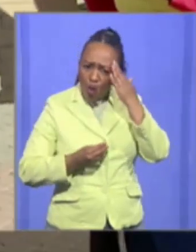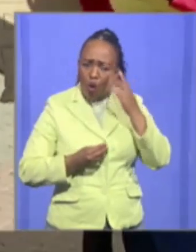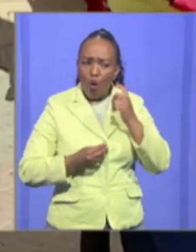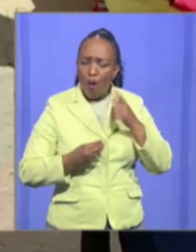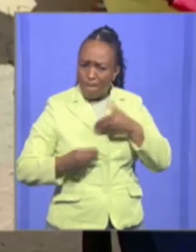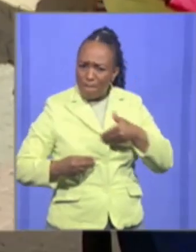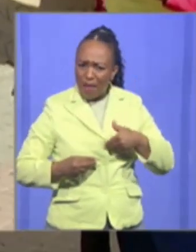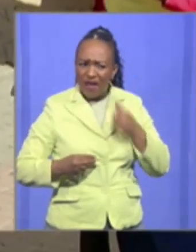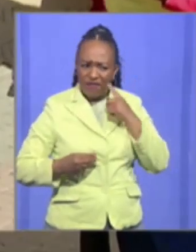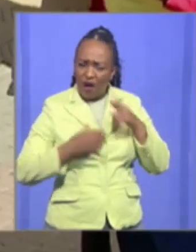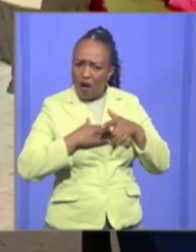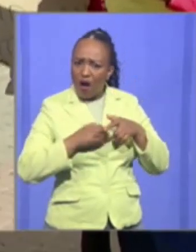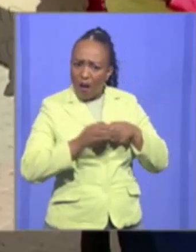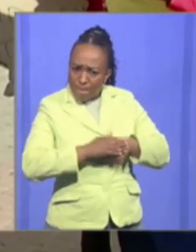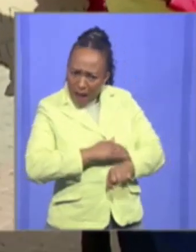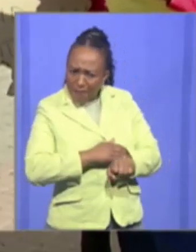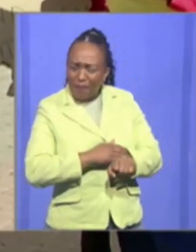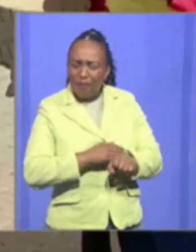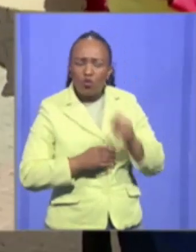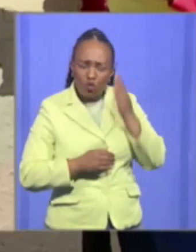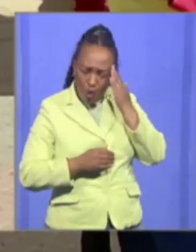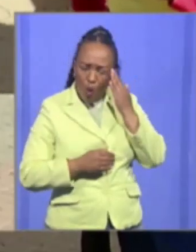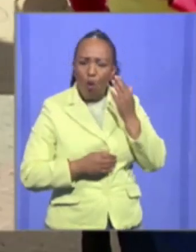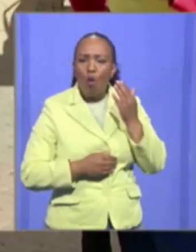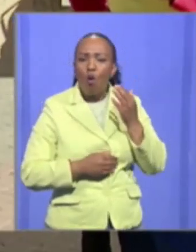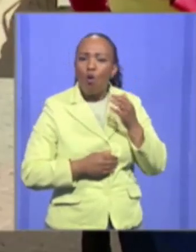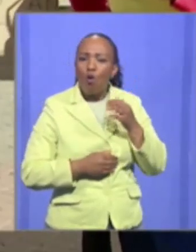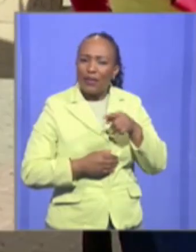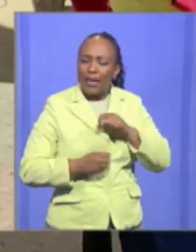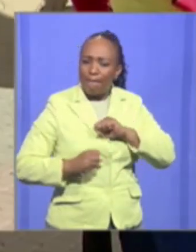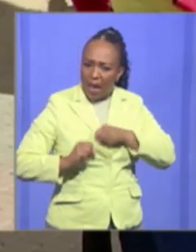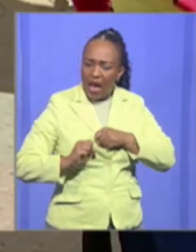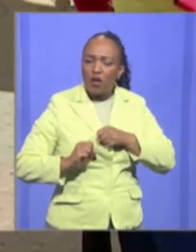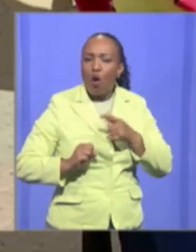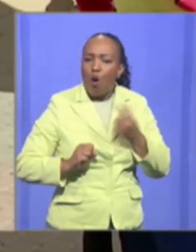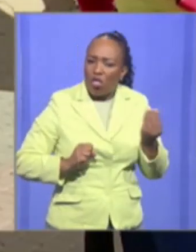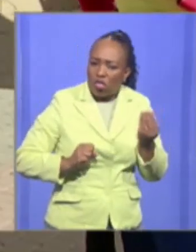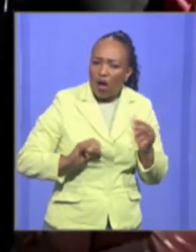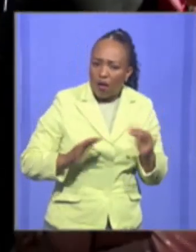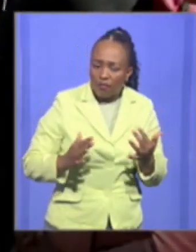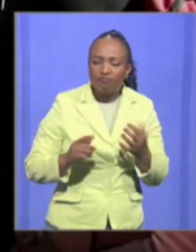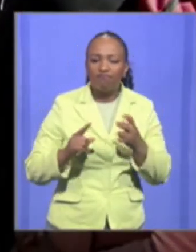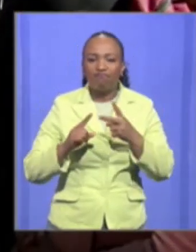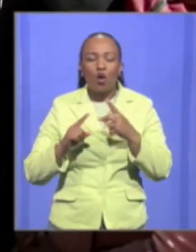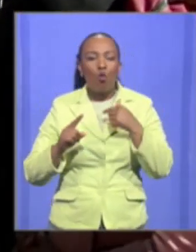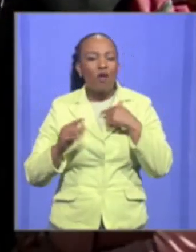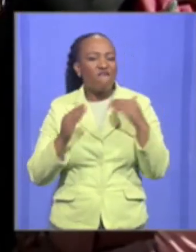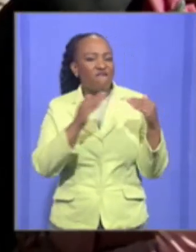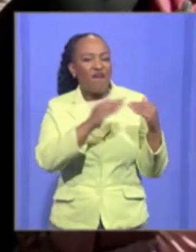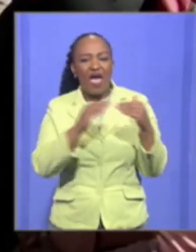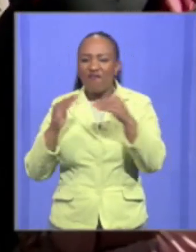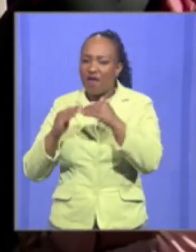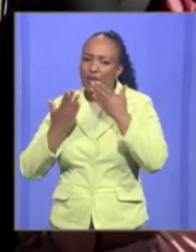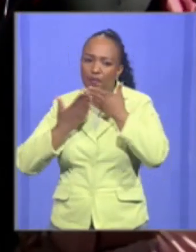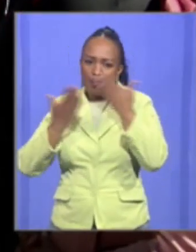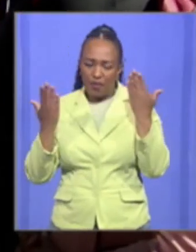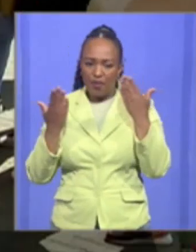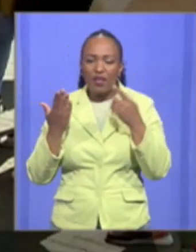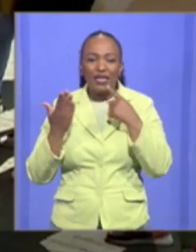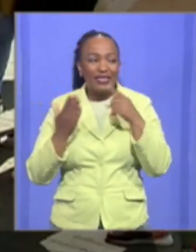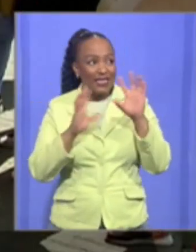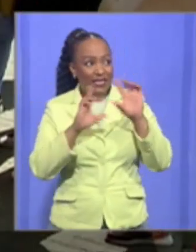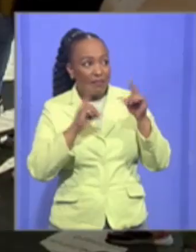eng thank you ya bobedi e re lang ka yona hape ke hore ha re treatwe ka ho tshwana bang ba re lefapha le arabele